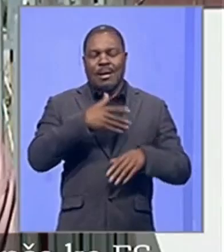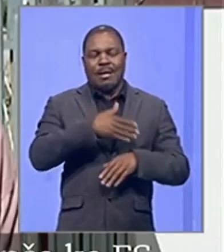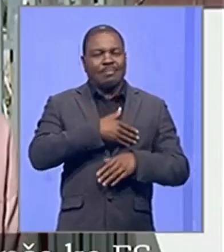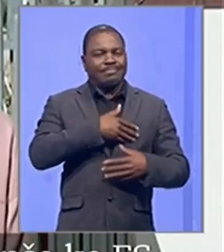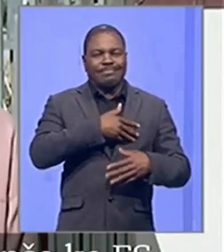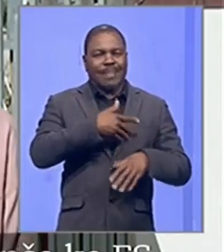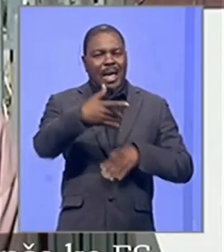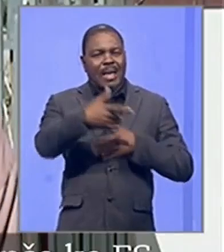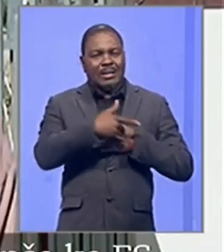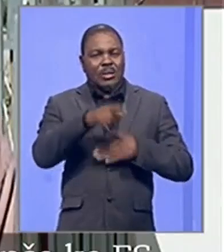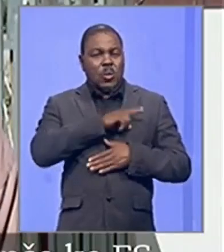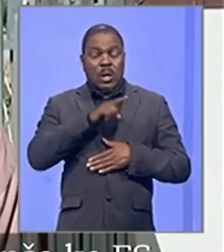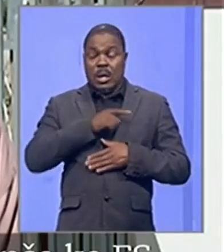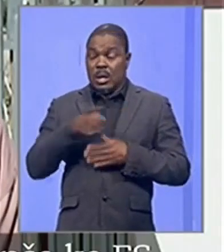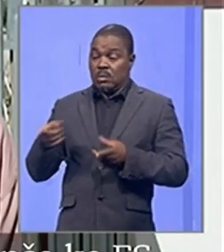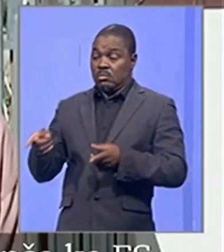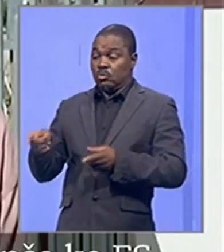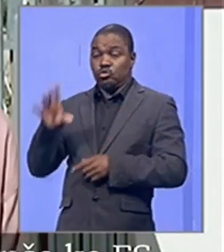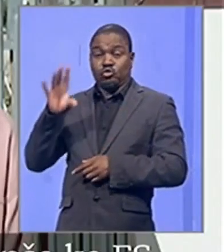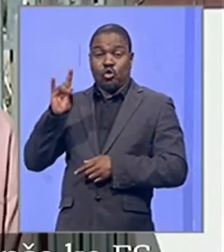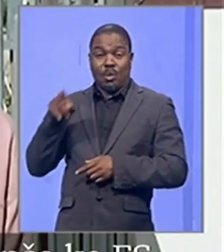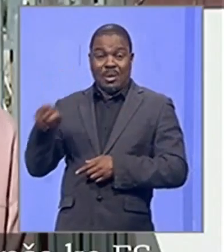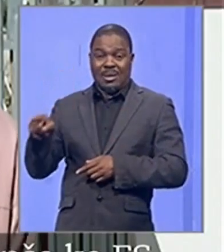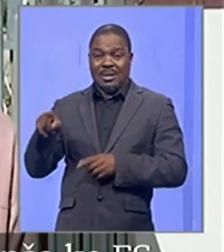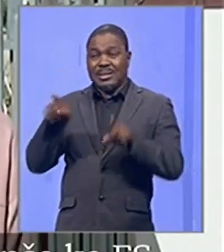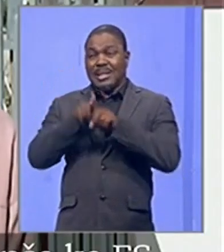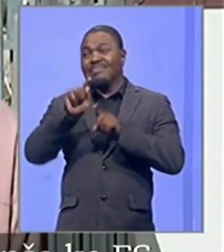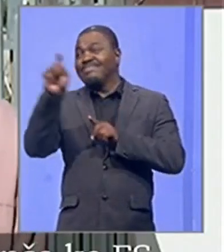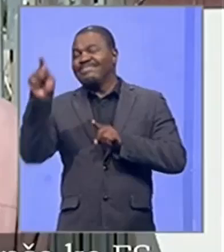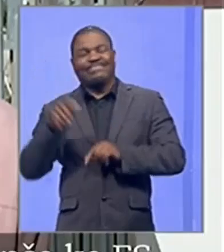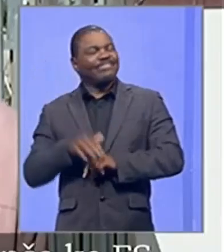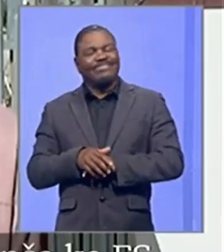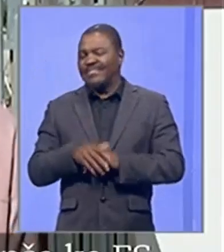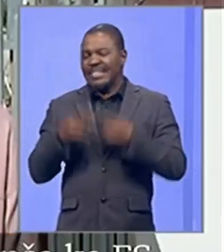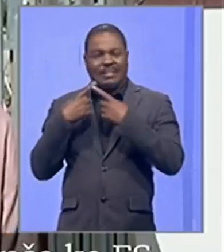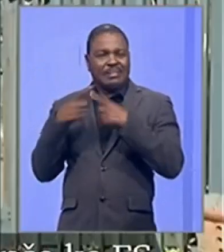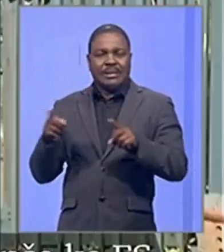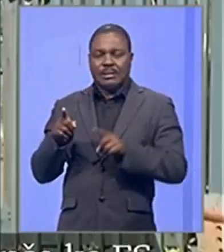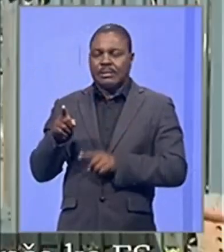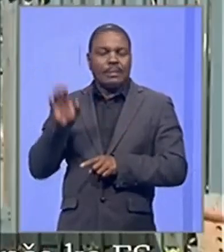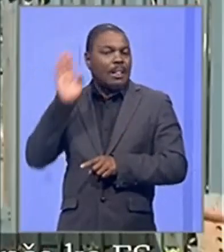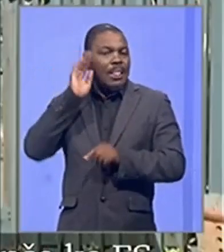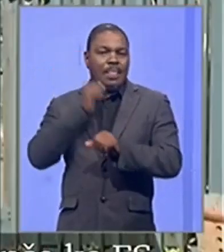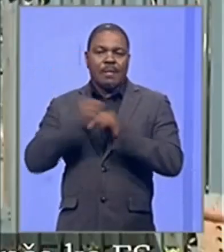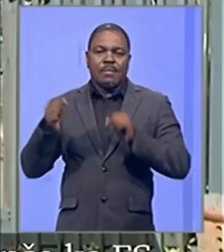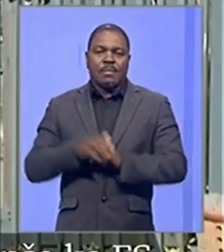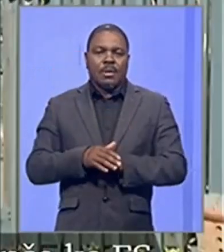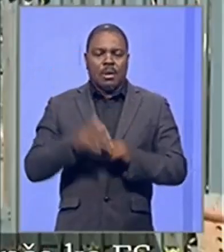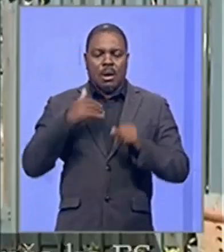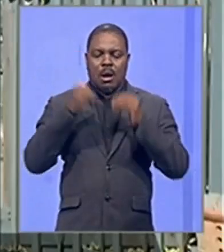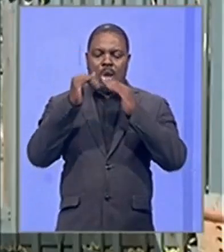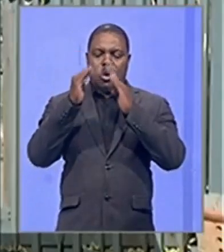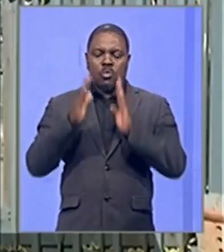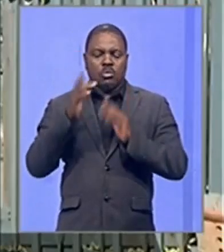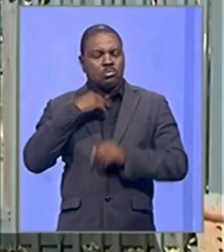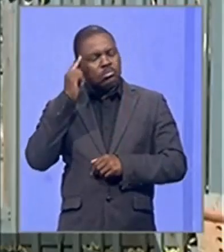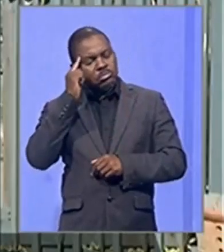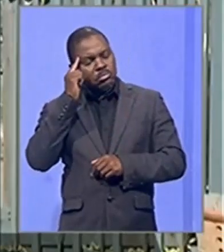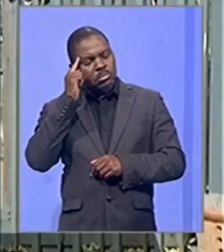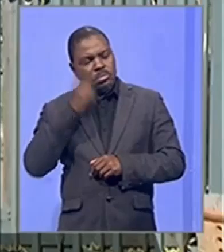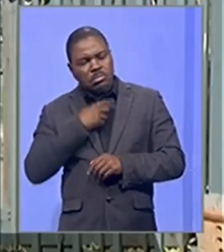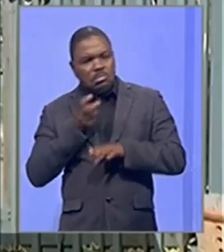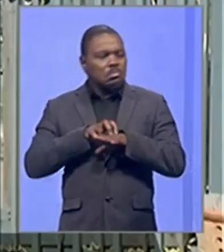tse ge because ke dintja tse ile gore a di tshwane le dintja tse ding ga di sa mamele so ntse ke robetse ka tlunga ke tswa